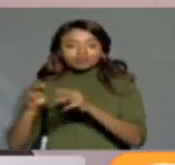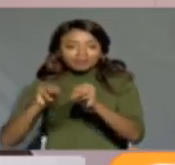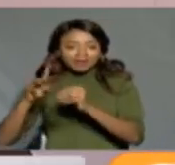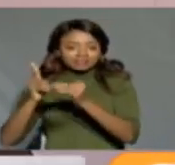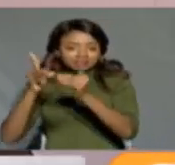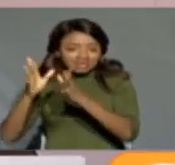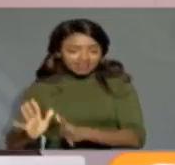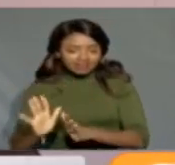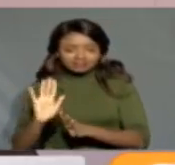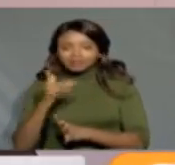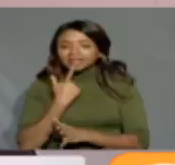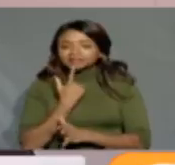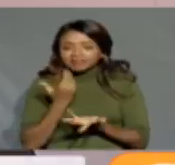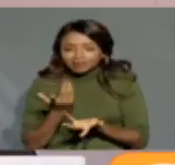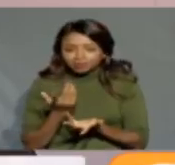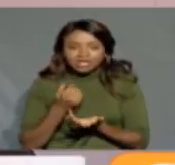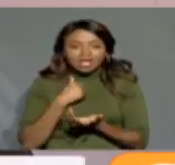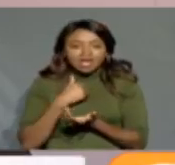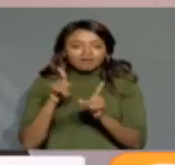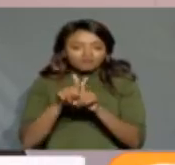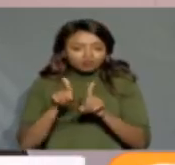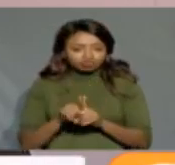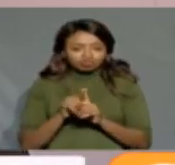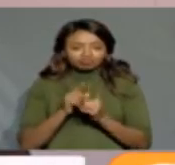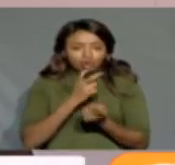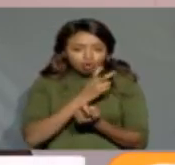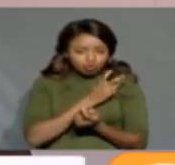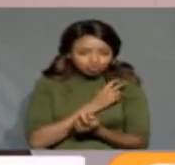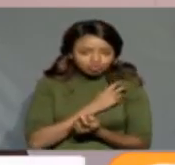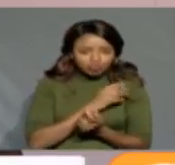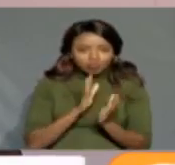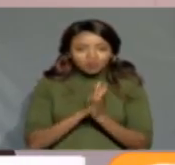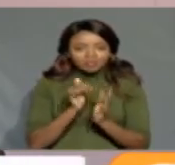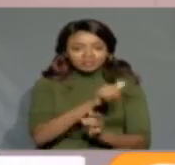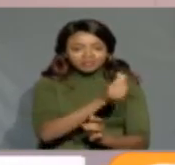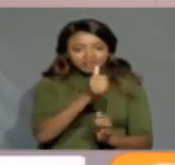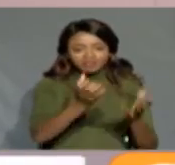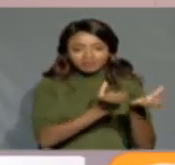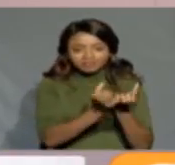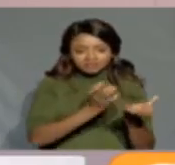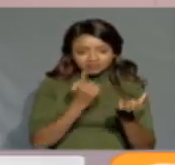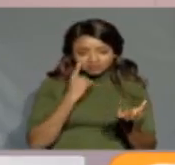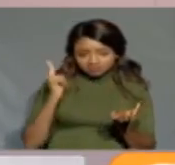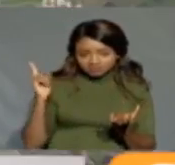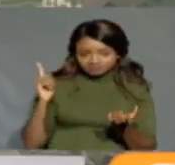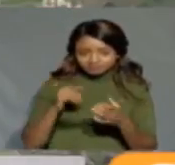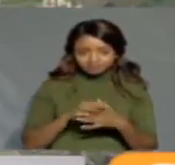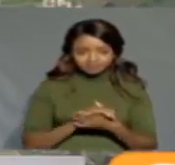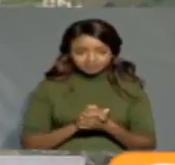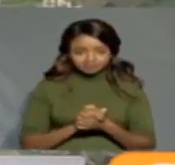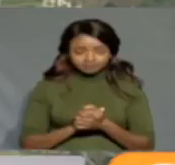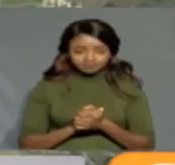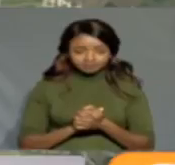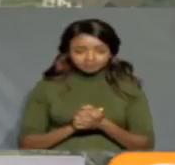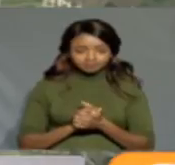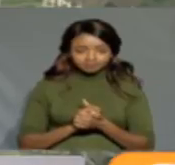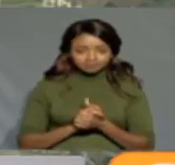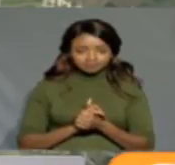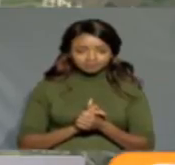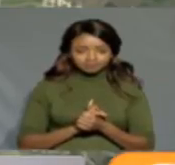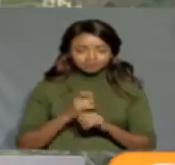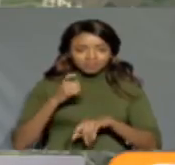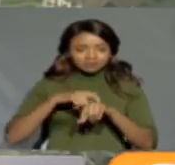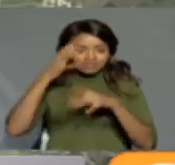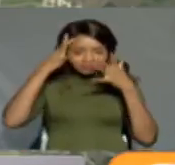Benson Wairegi said they will also be consolidating some of their businesses. Patrick Egonza reports. The decision,